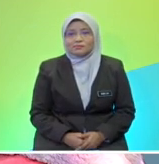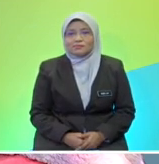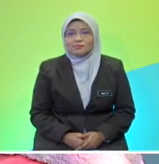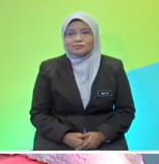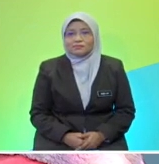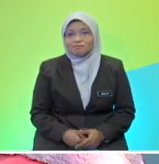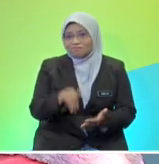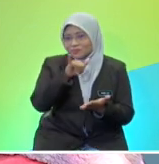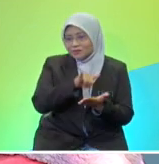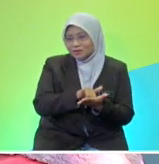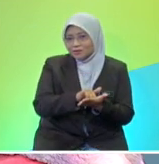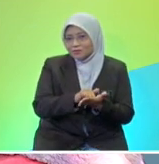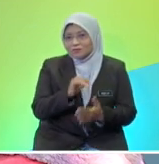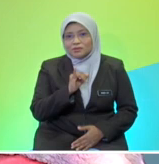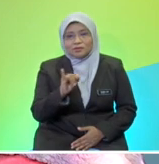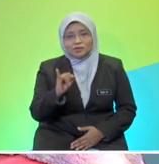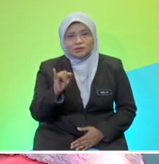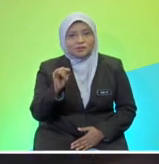This is a...